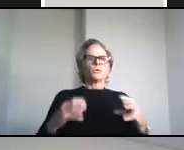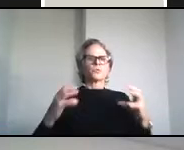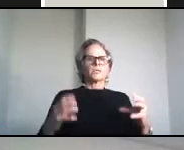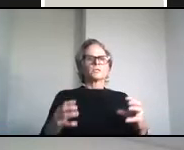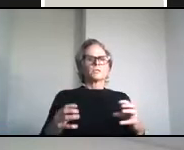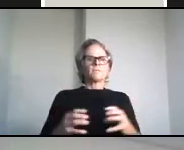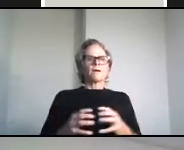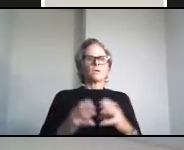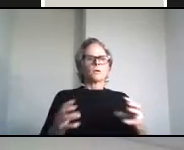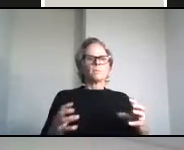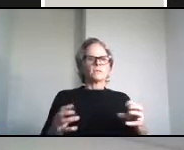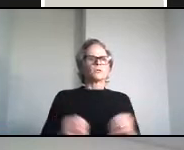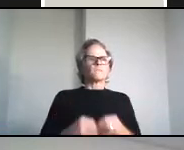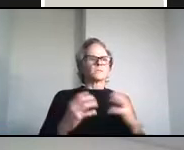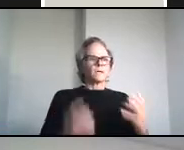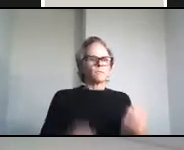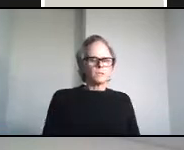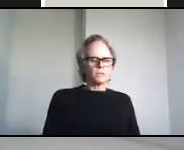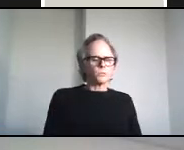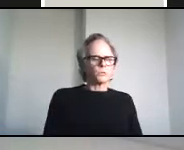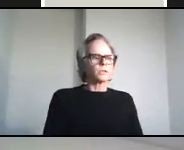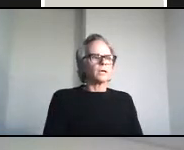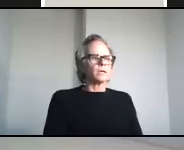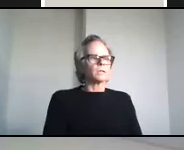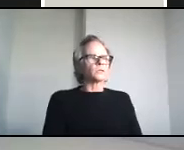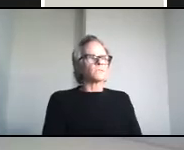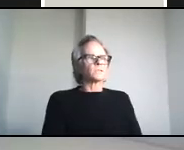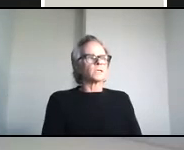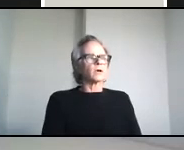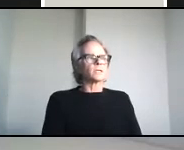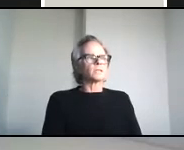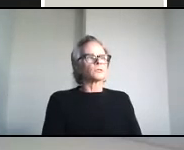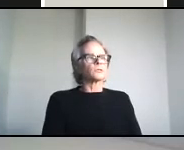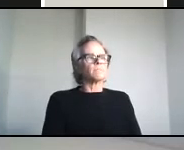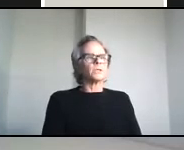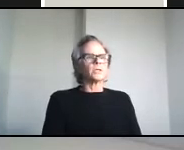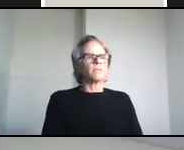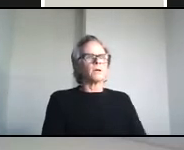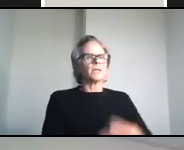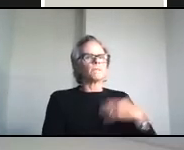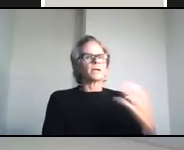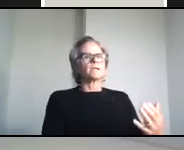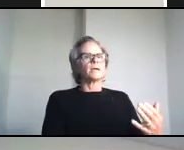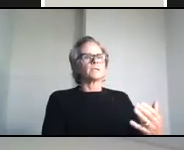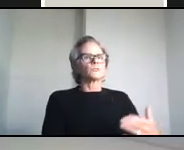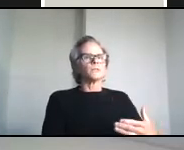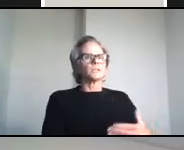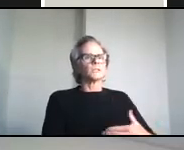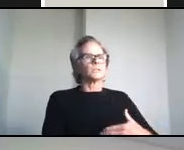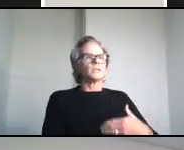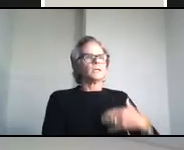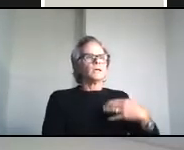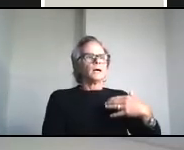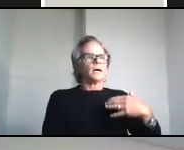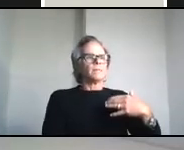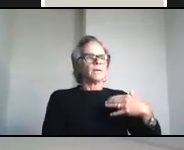centuries old tradition of how we ornament surface, how we deal with surface and architecture, and building upon that recognized